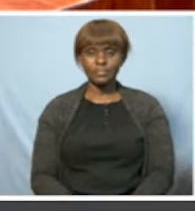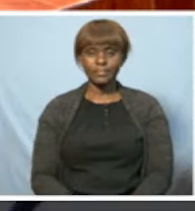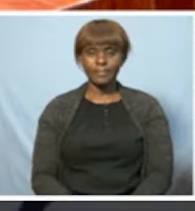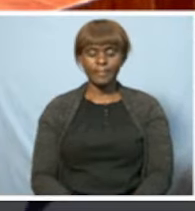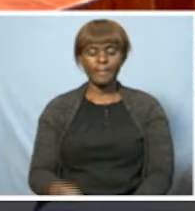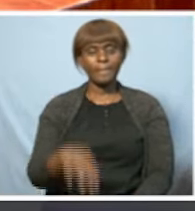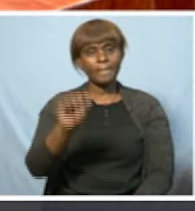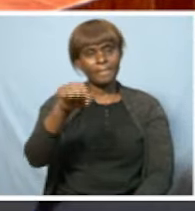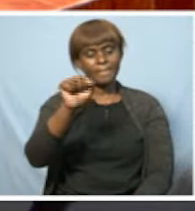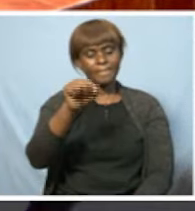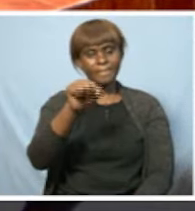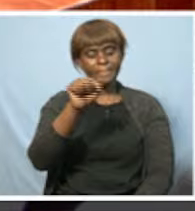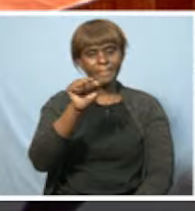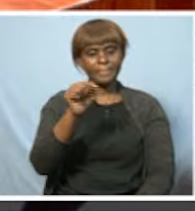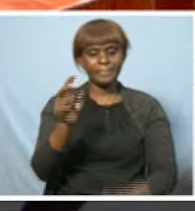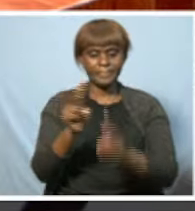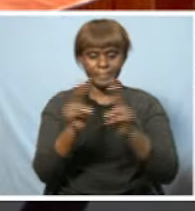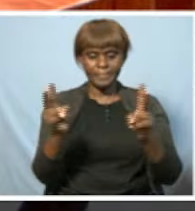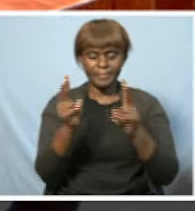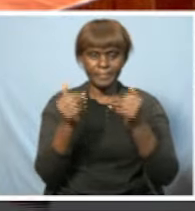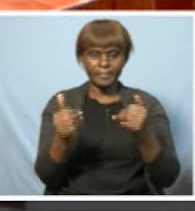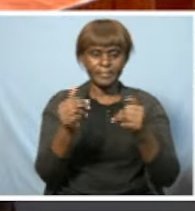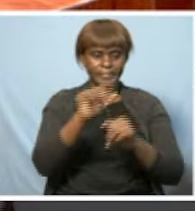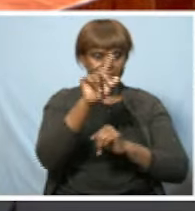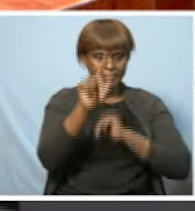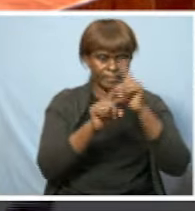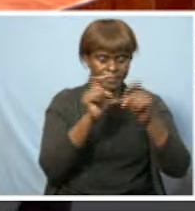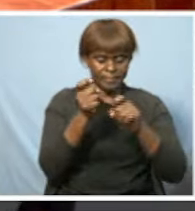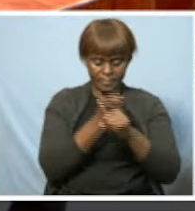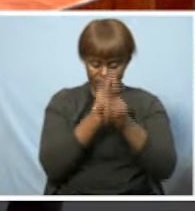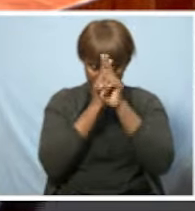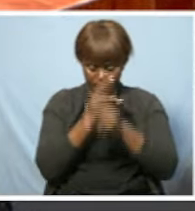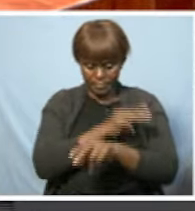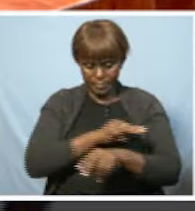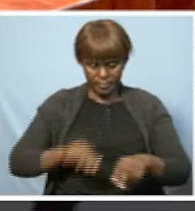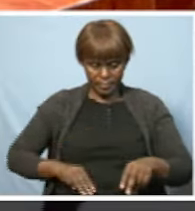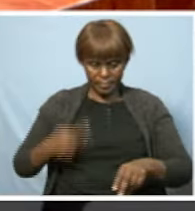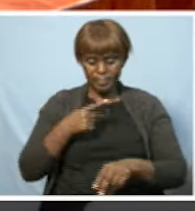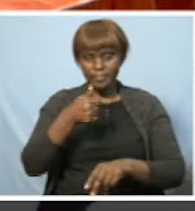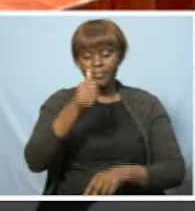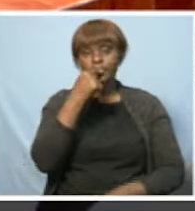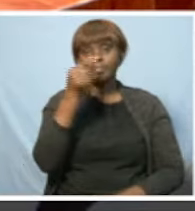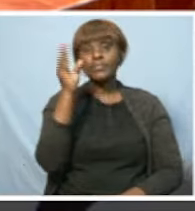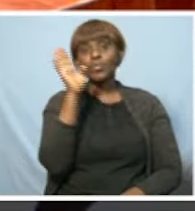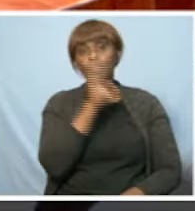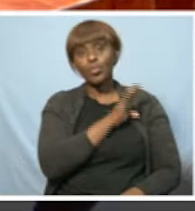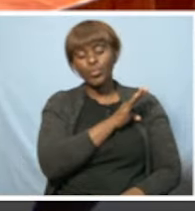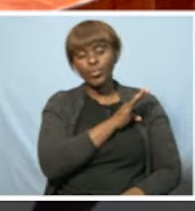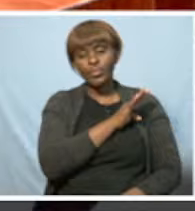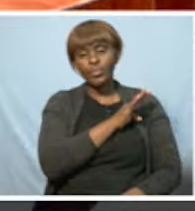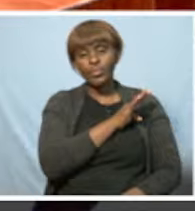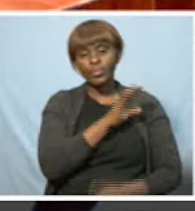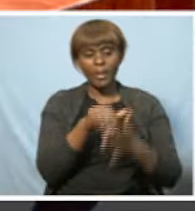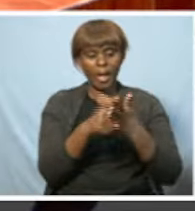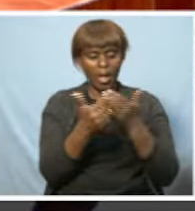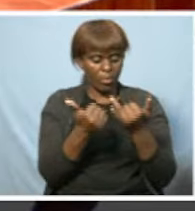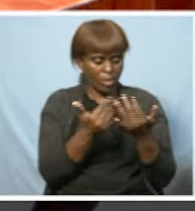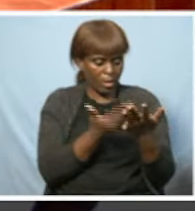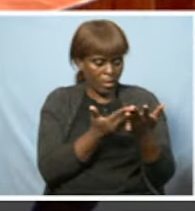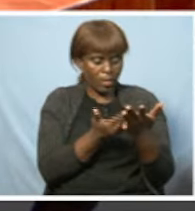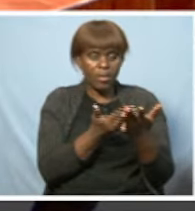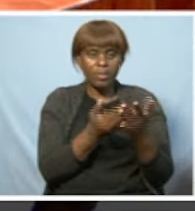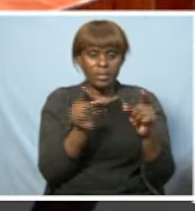Yes, so the question from the Honorable Member of Parliament, he was saying, how come this